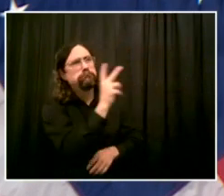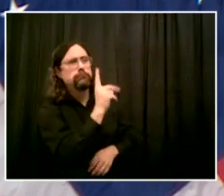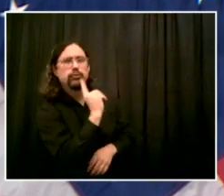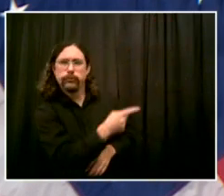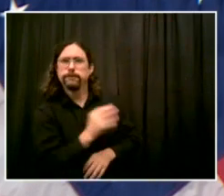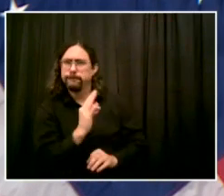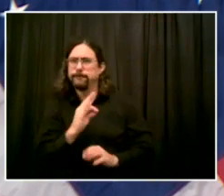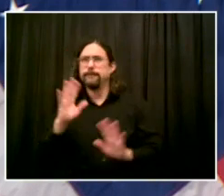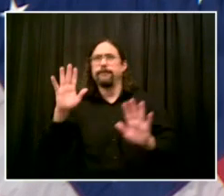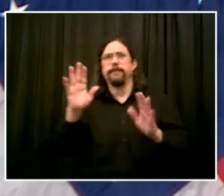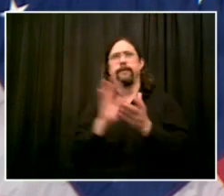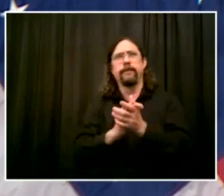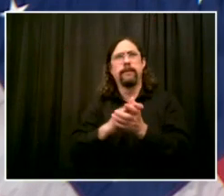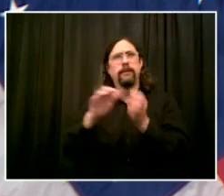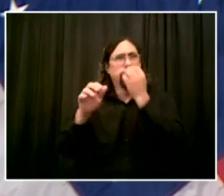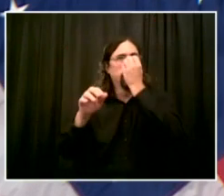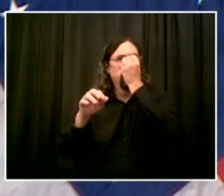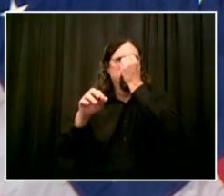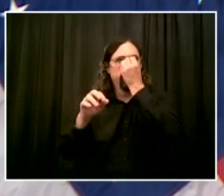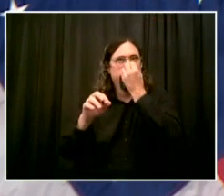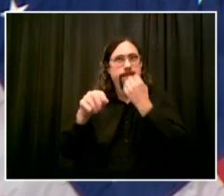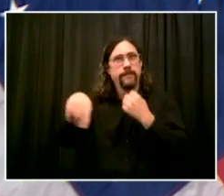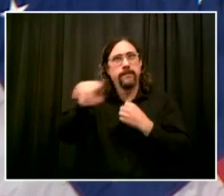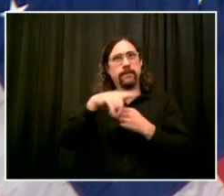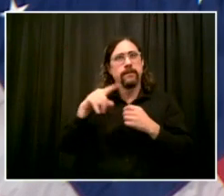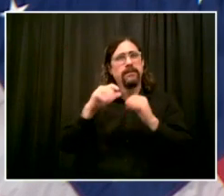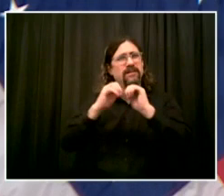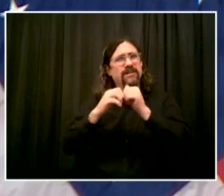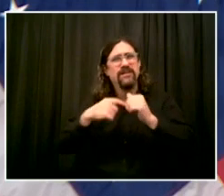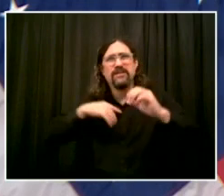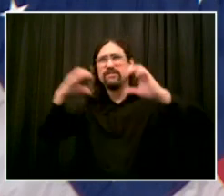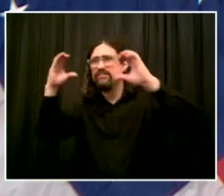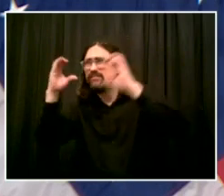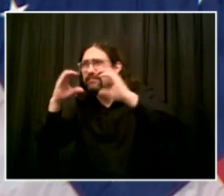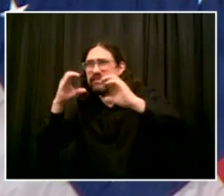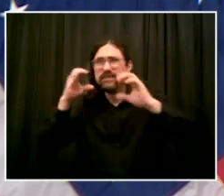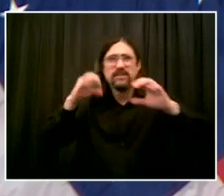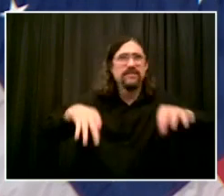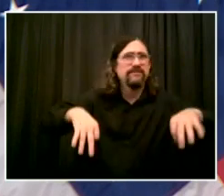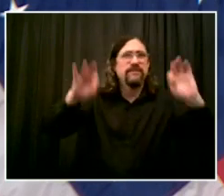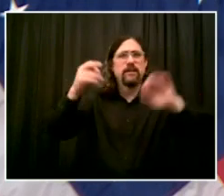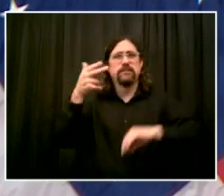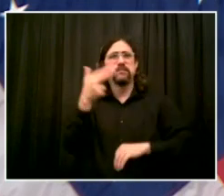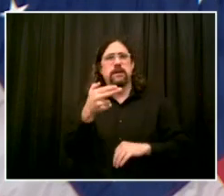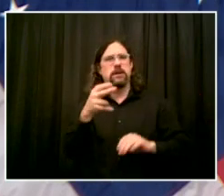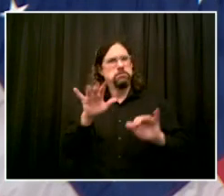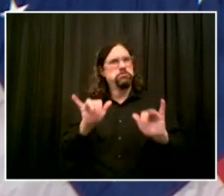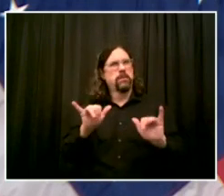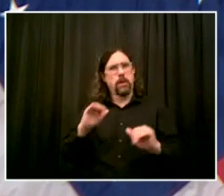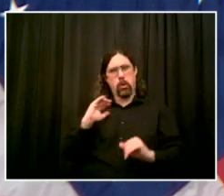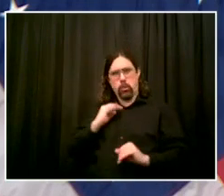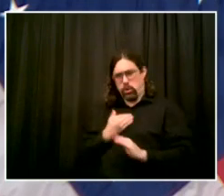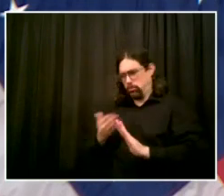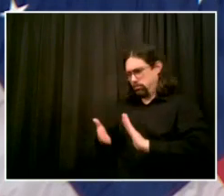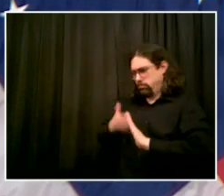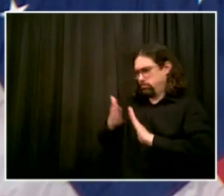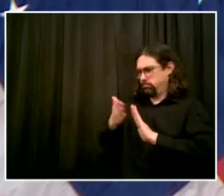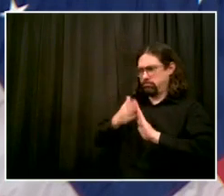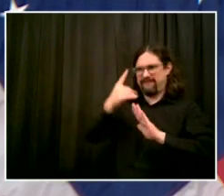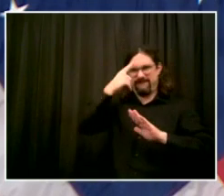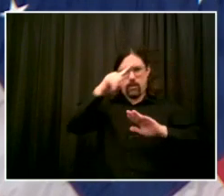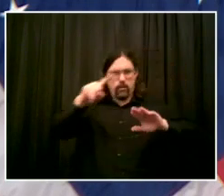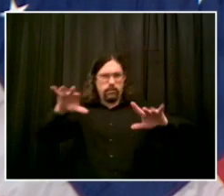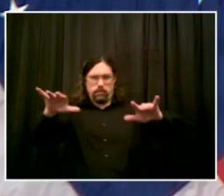It has to continue, but it has to be done in a way that also builds trust with the community. number one. Number two, when we